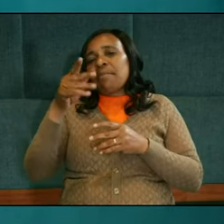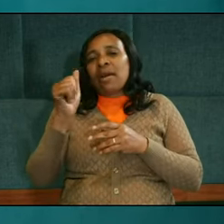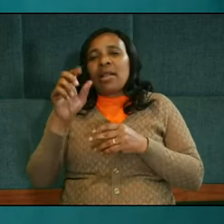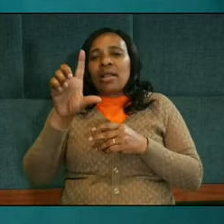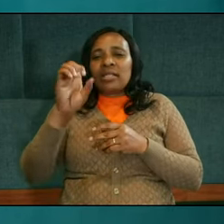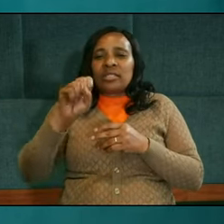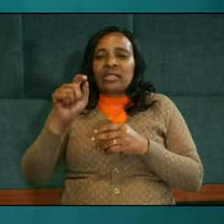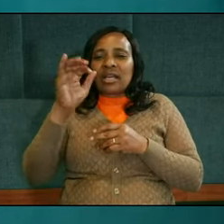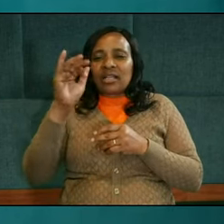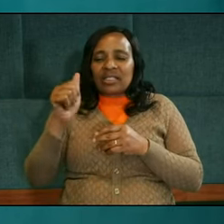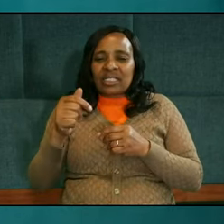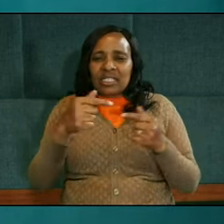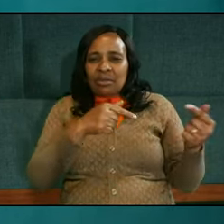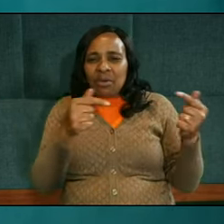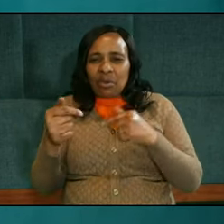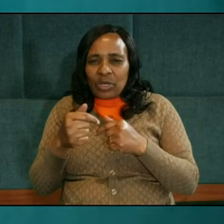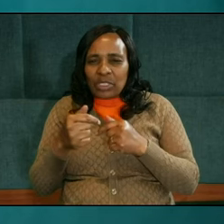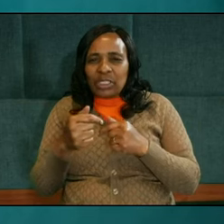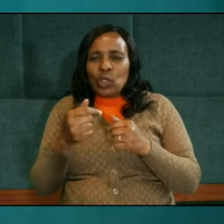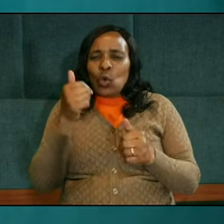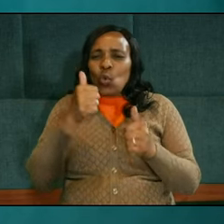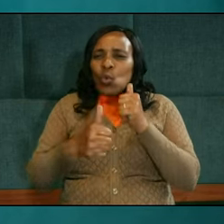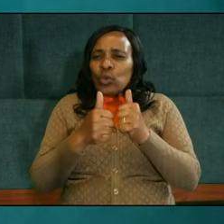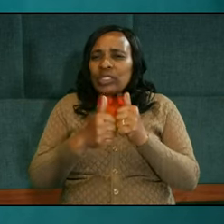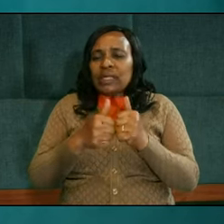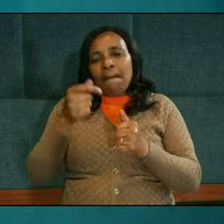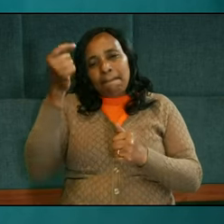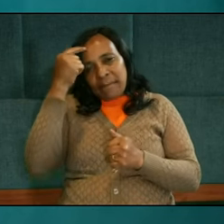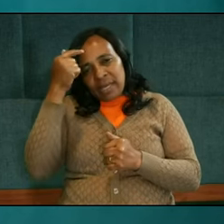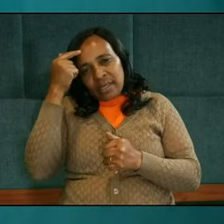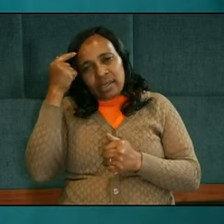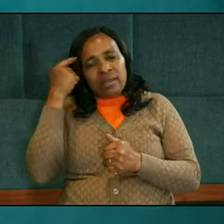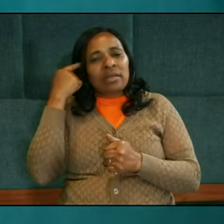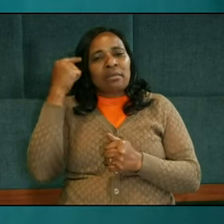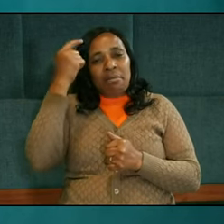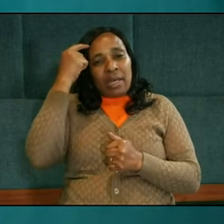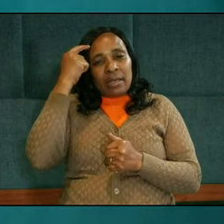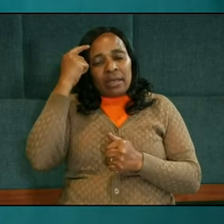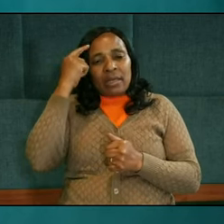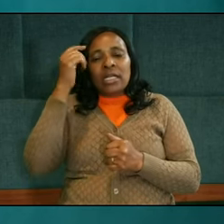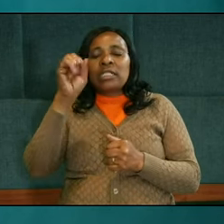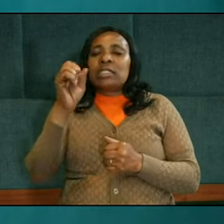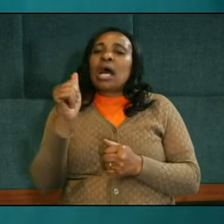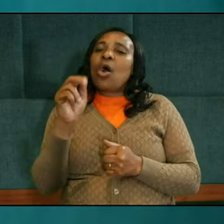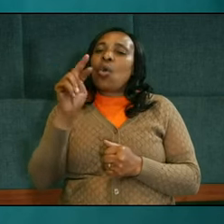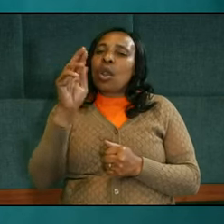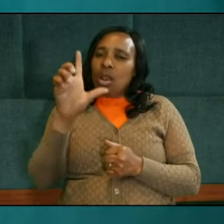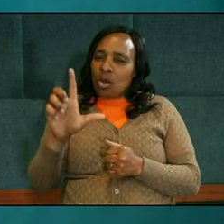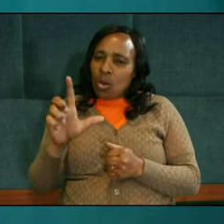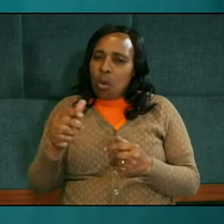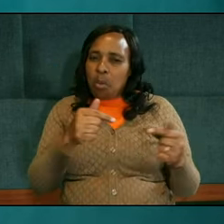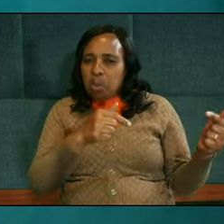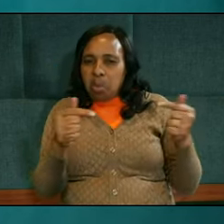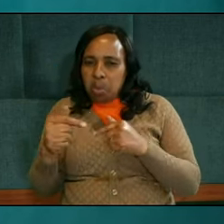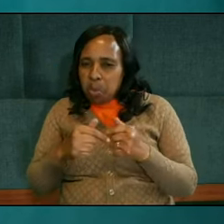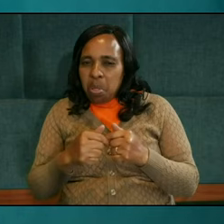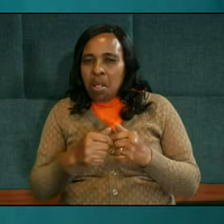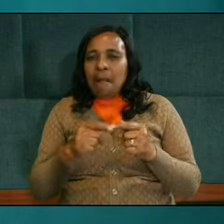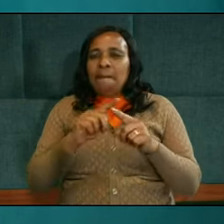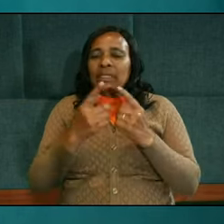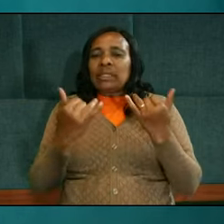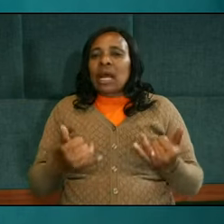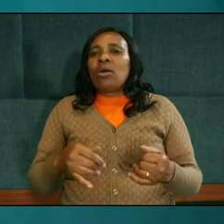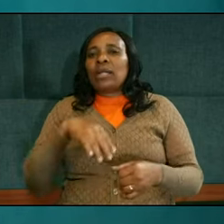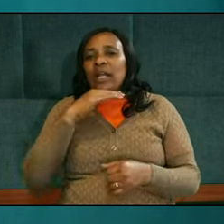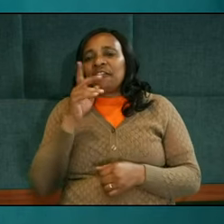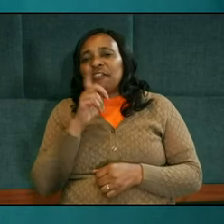fought is the battle in your mind. Saul had a battle here. Unfortunately, he succumbed. And of course, all these